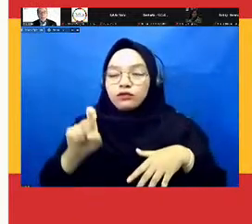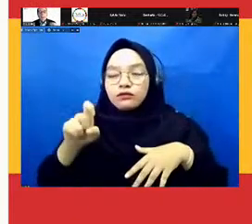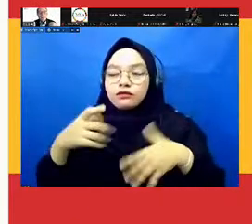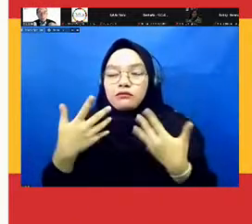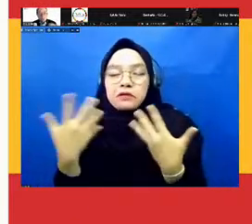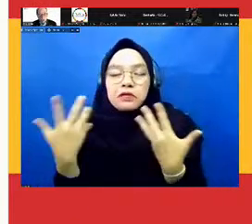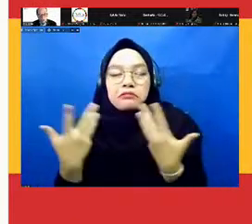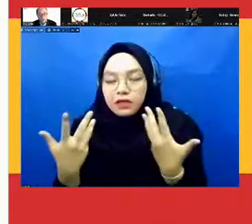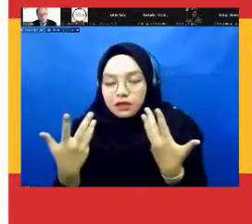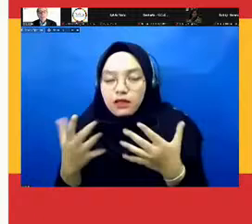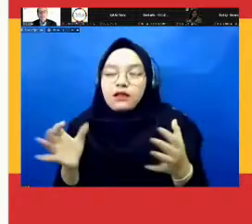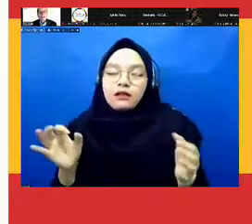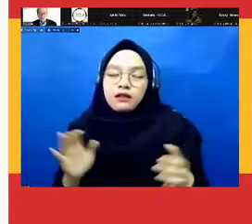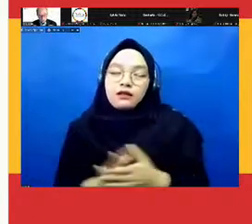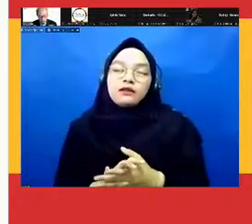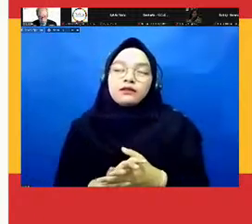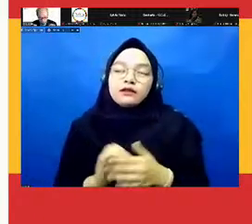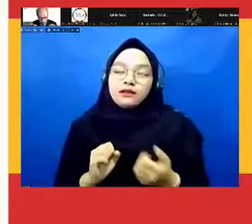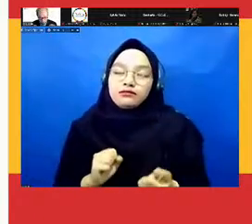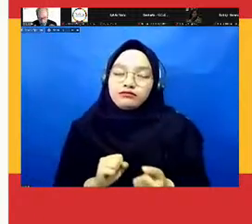in actual